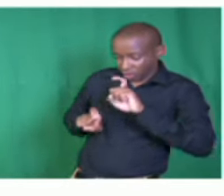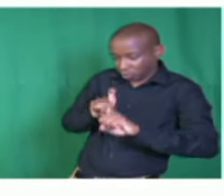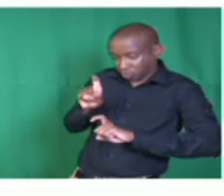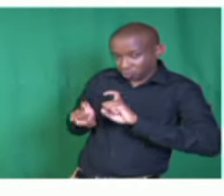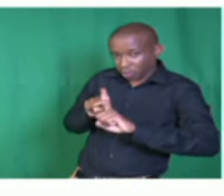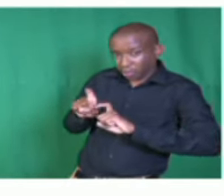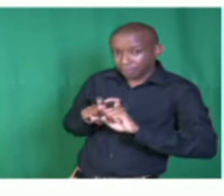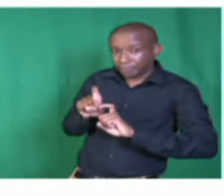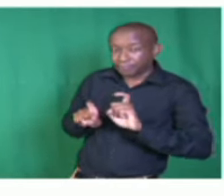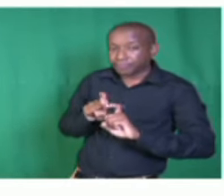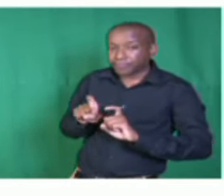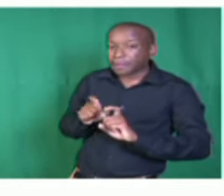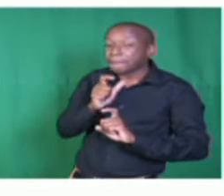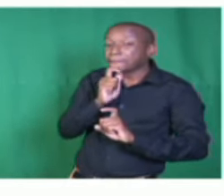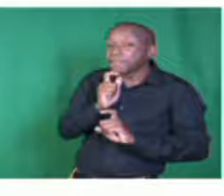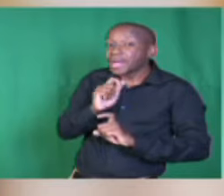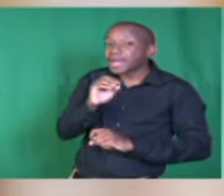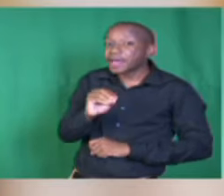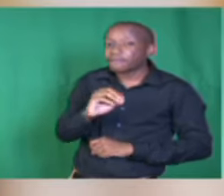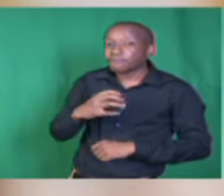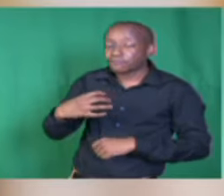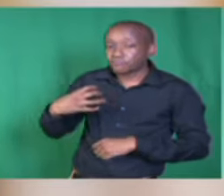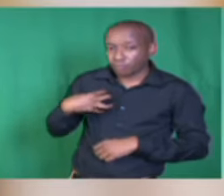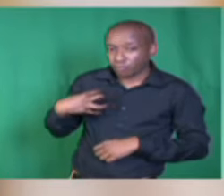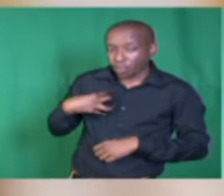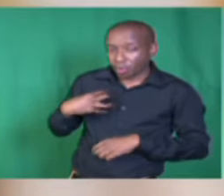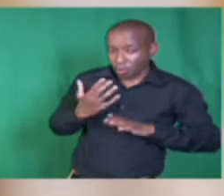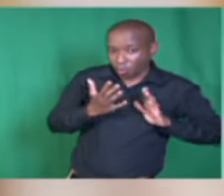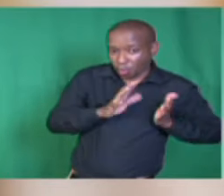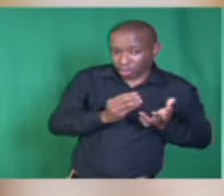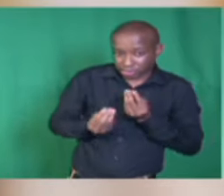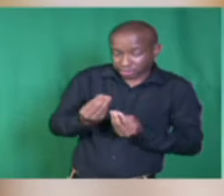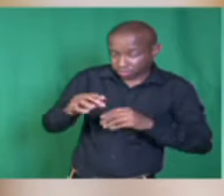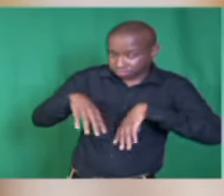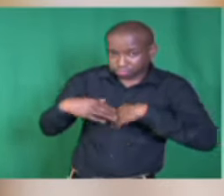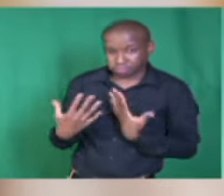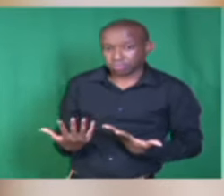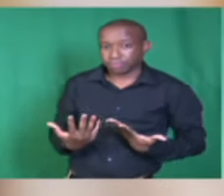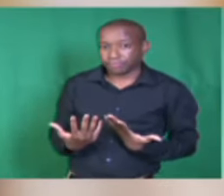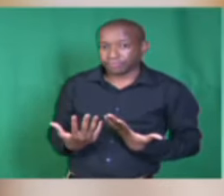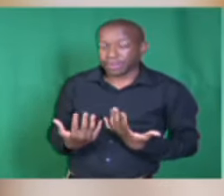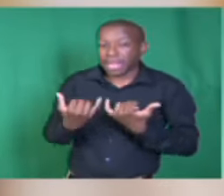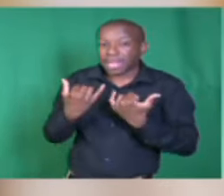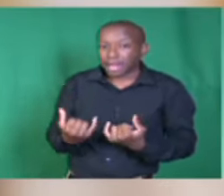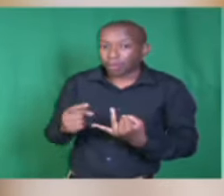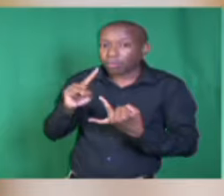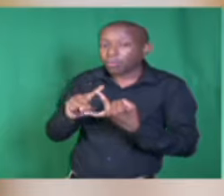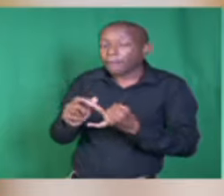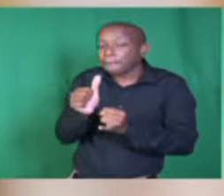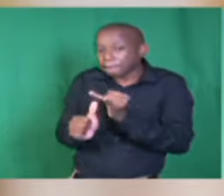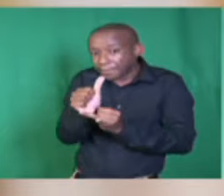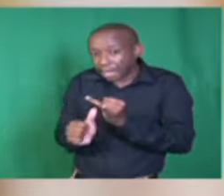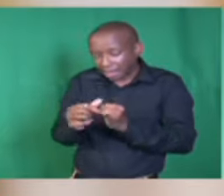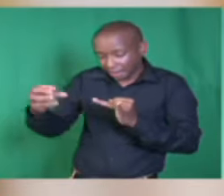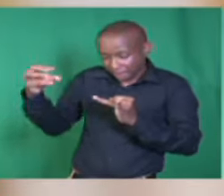man had a wife, he died before they had children. The second brother